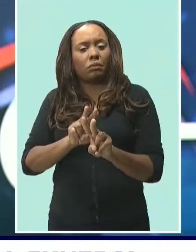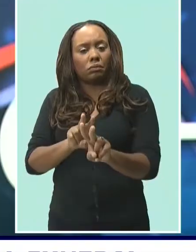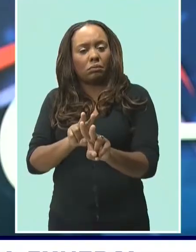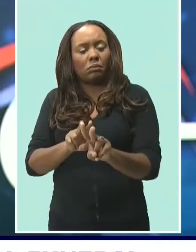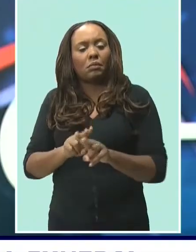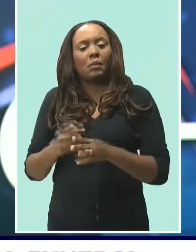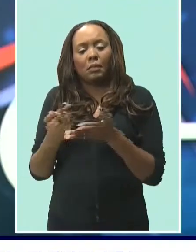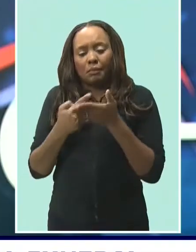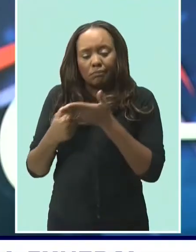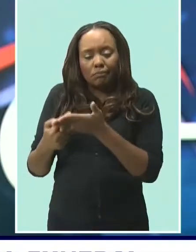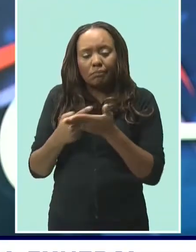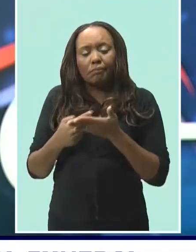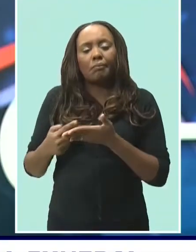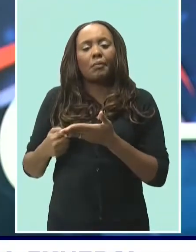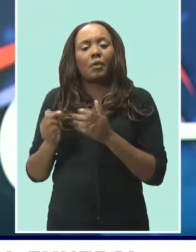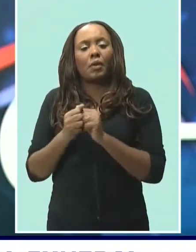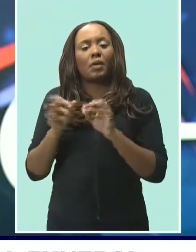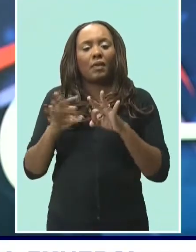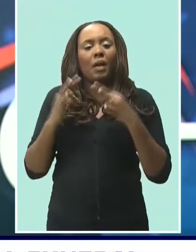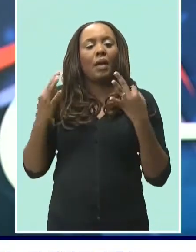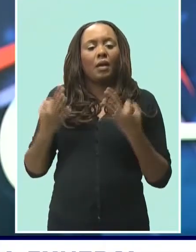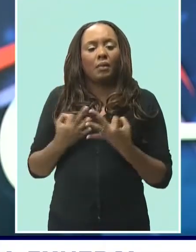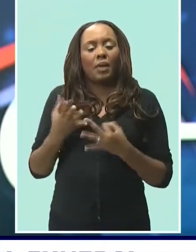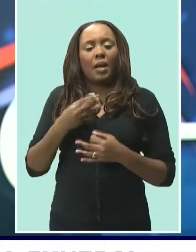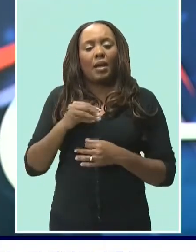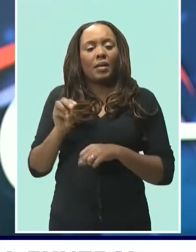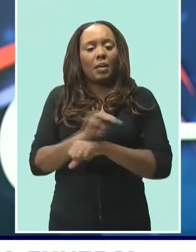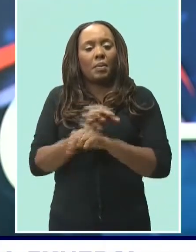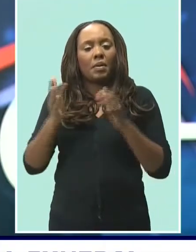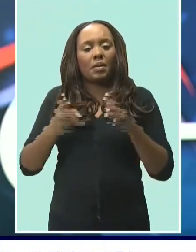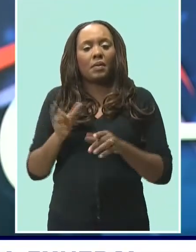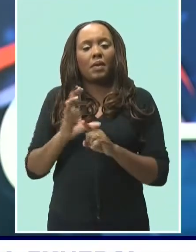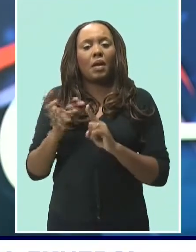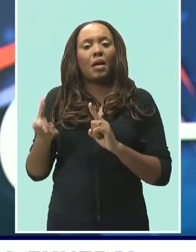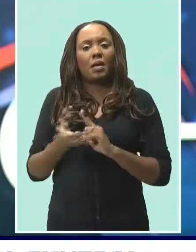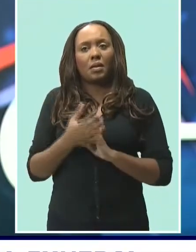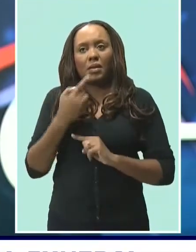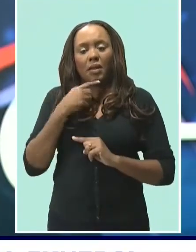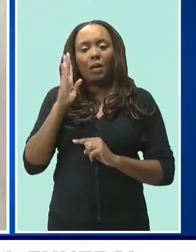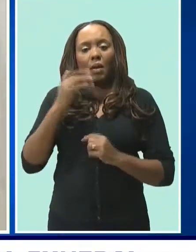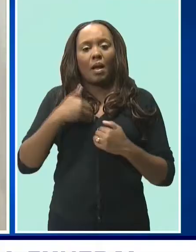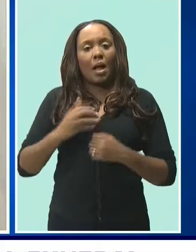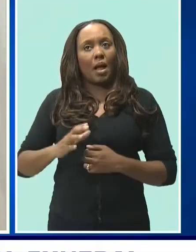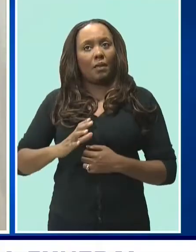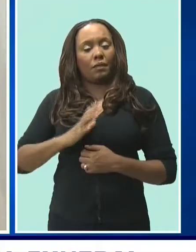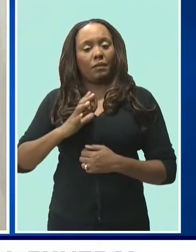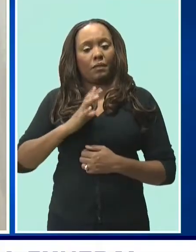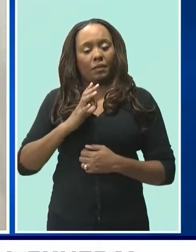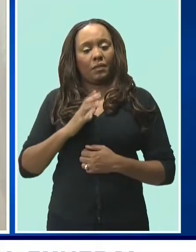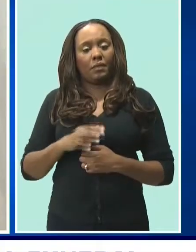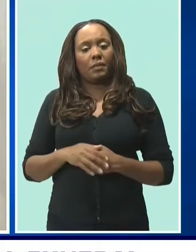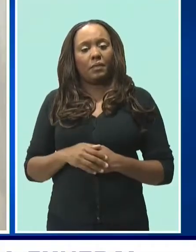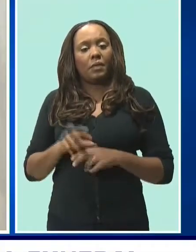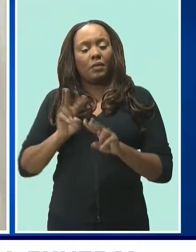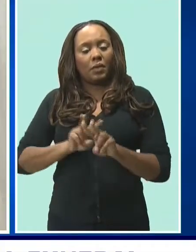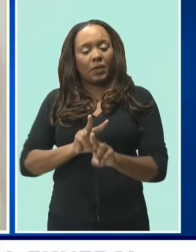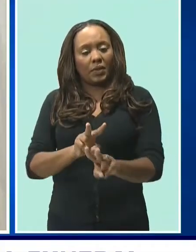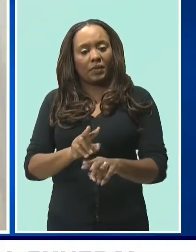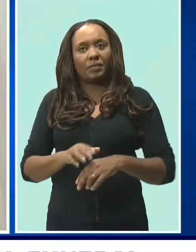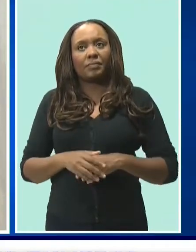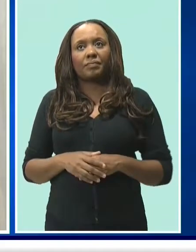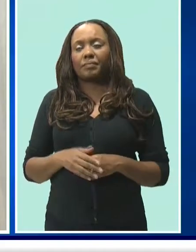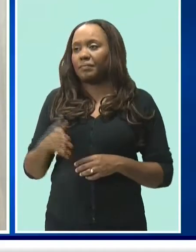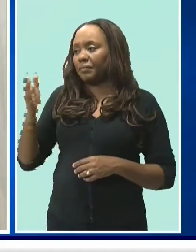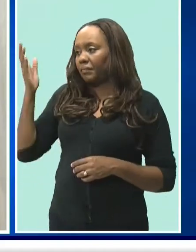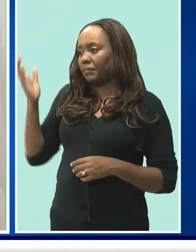family. The legend passed away earlier this week at the age of 95. The late Sir Everton de Courcy-Wheats will